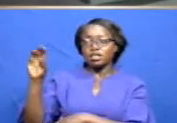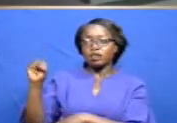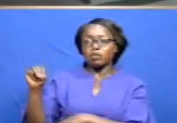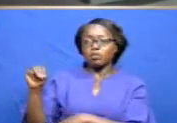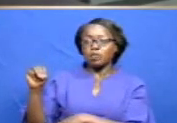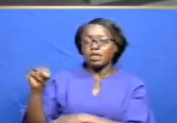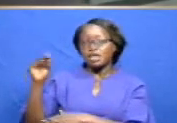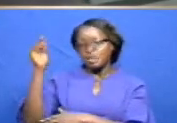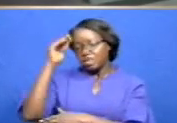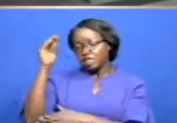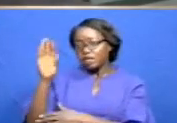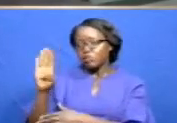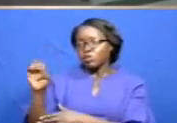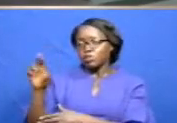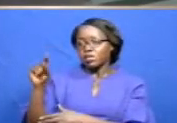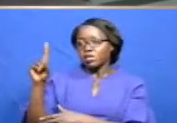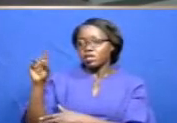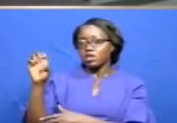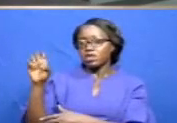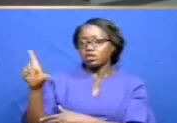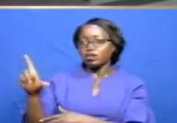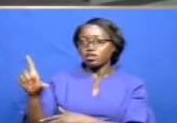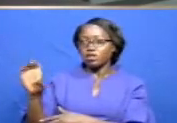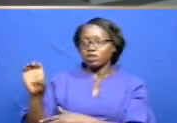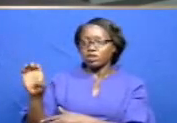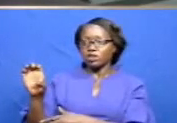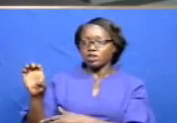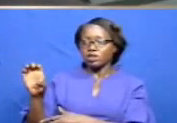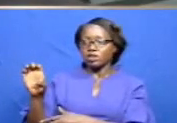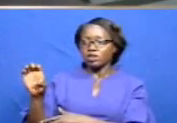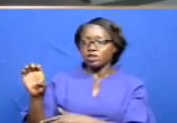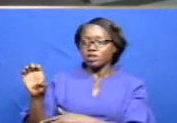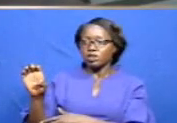bundles. We have Afia Record, which is sort of